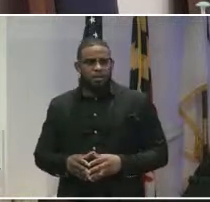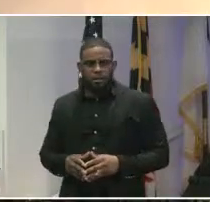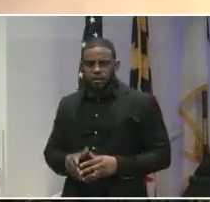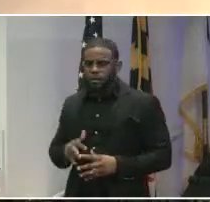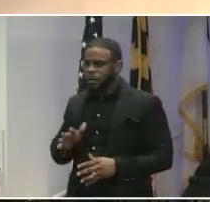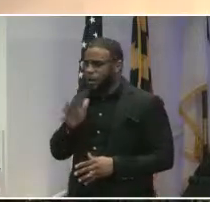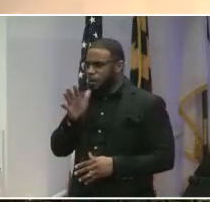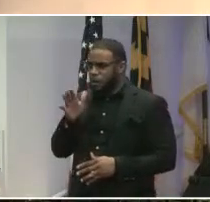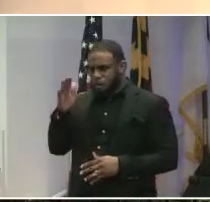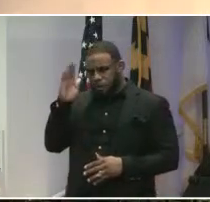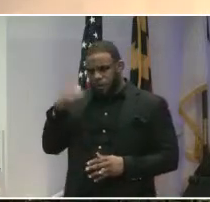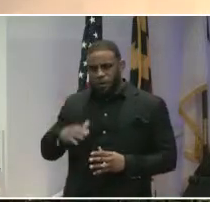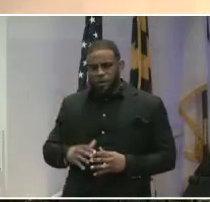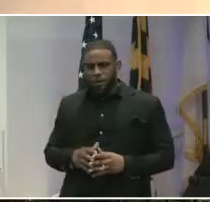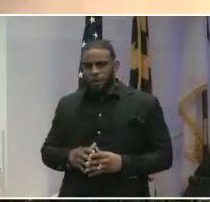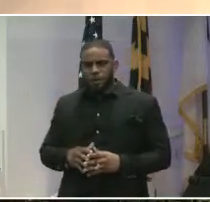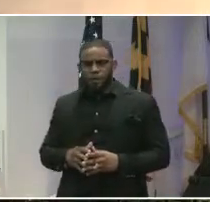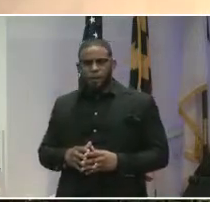My grandmother knows.